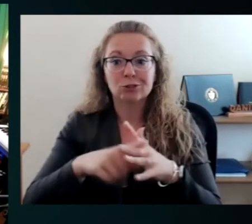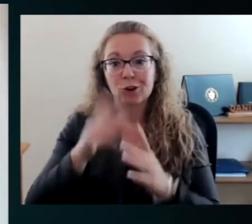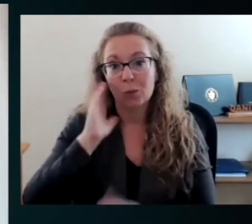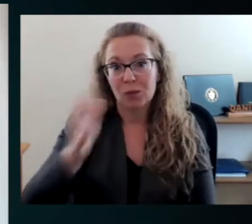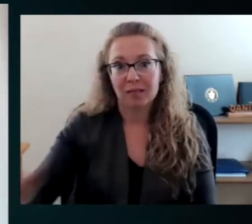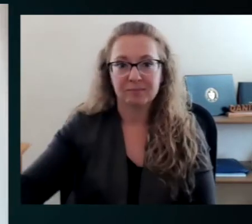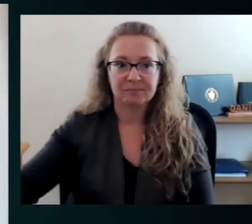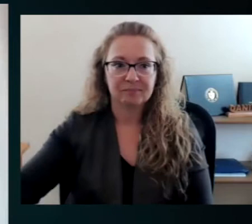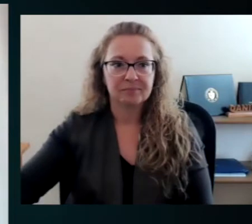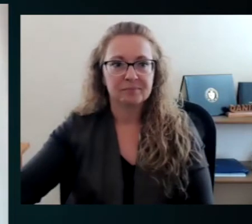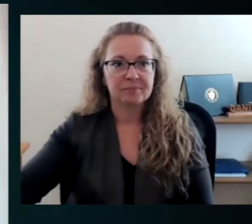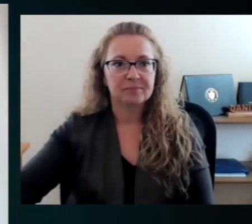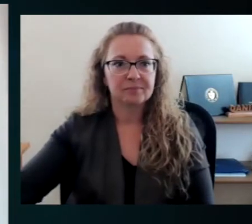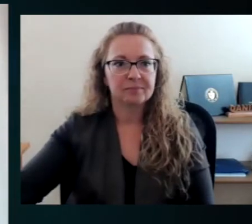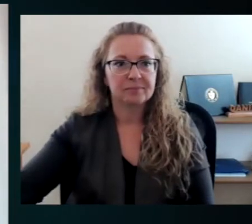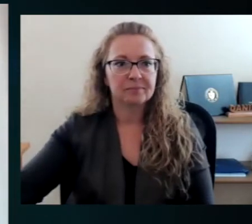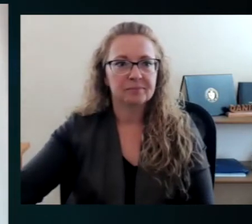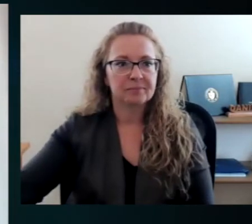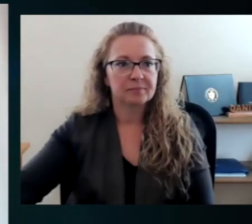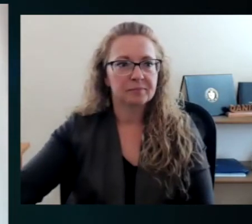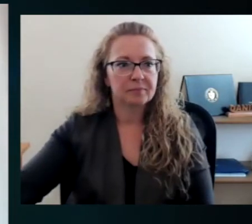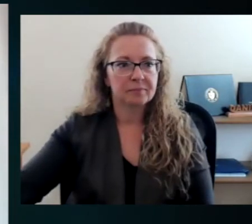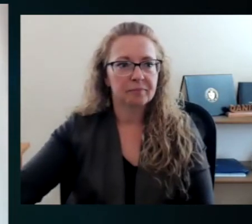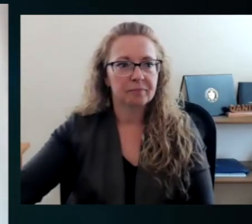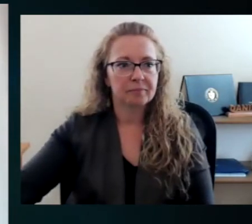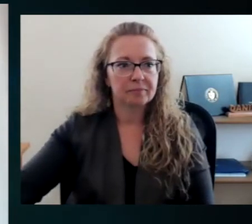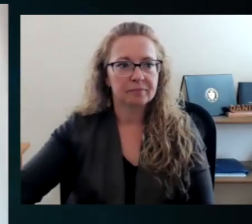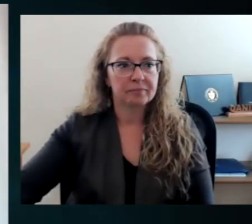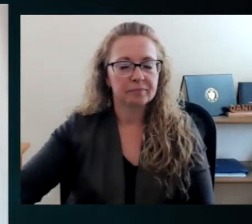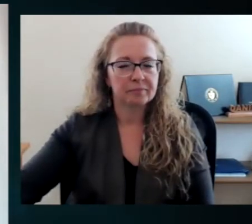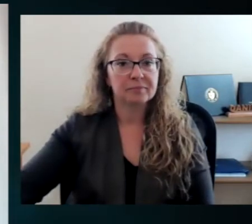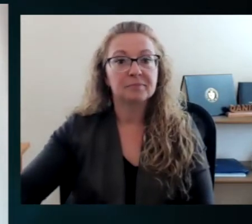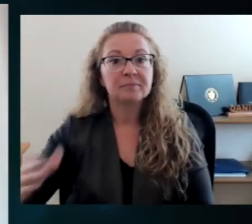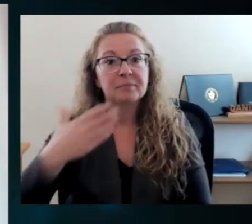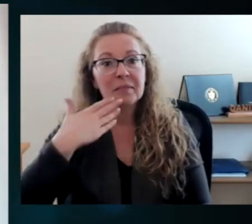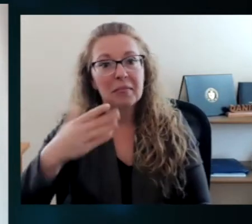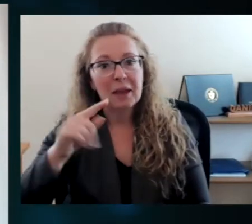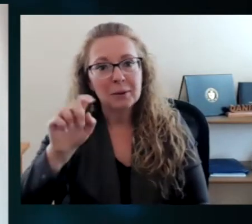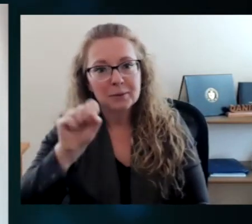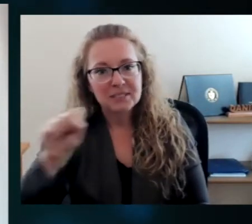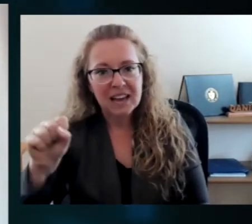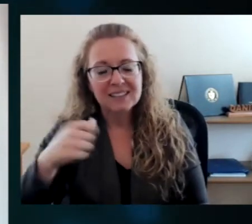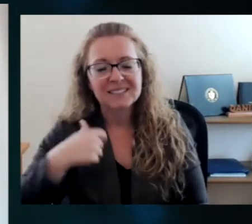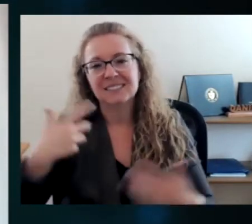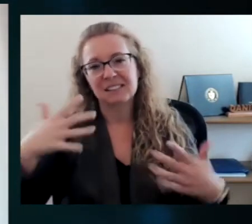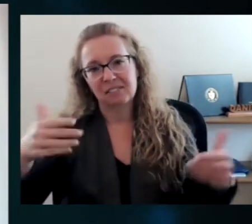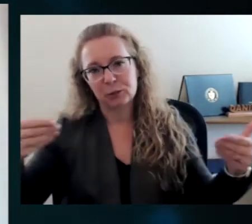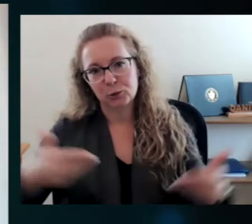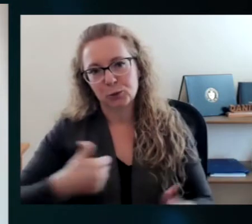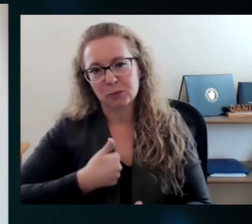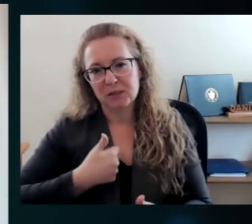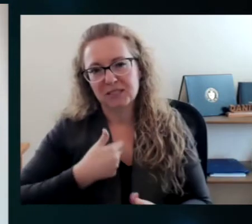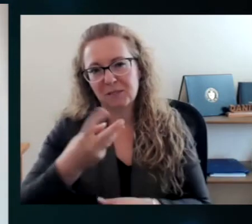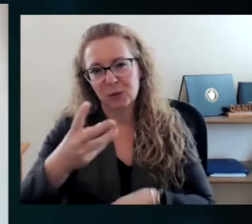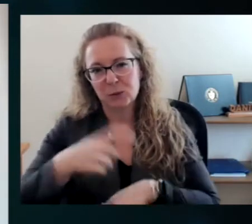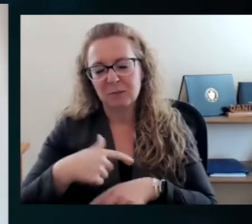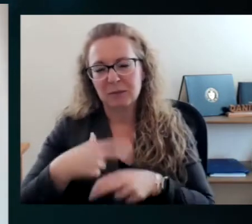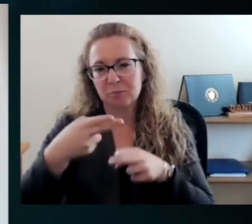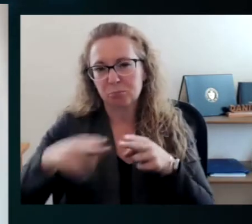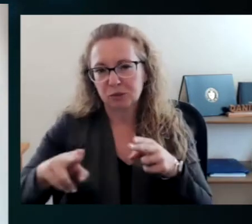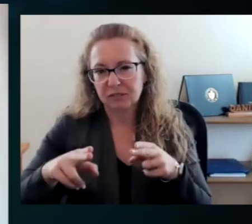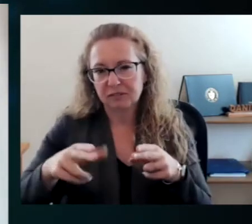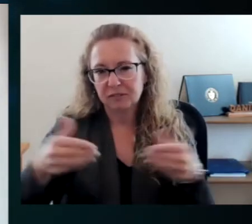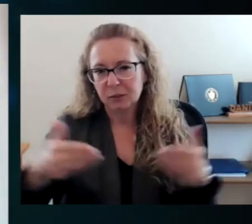Thank you, Tess. I've introduced myself a few times on these talks already, so I'll try to keep it short. I'm VP